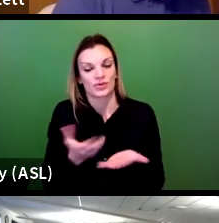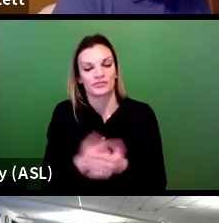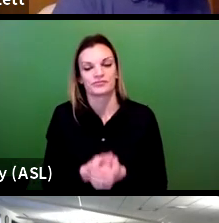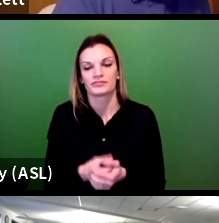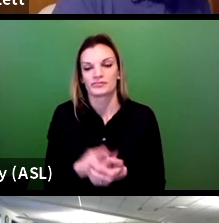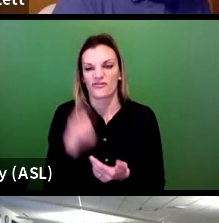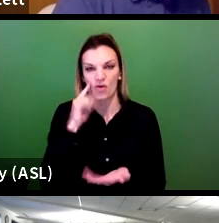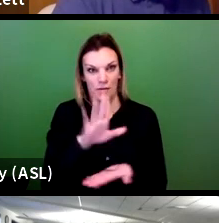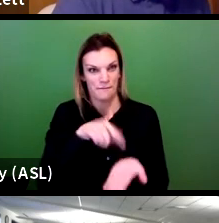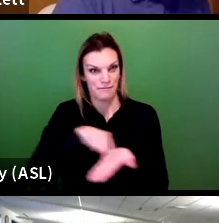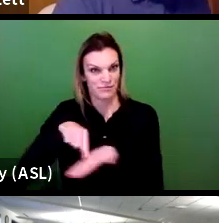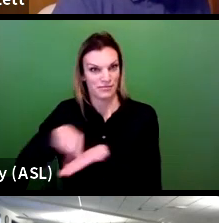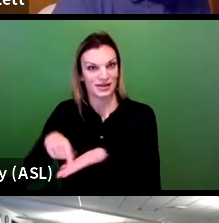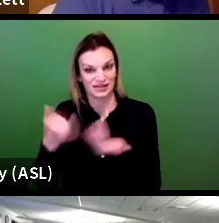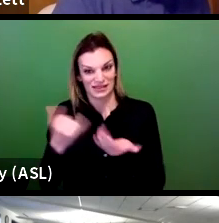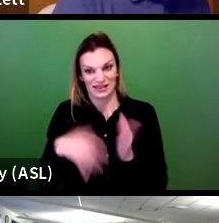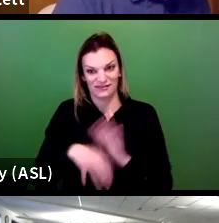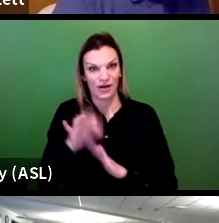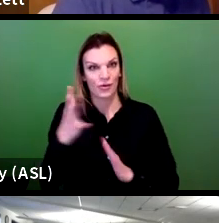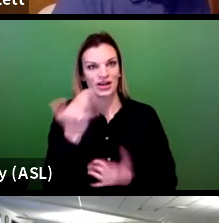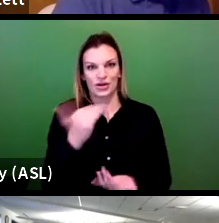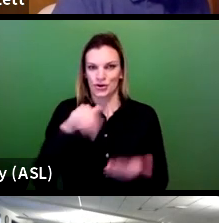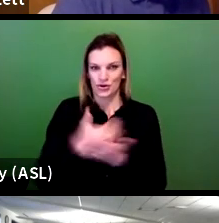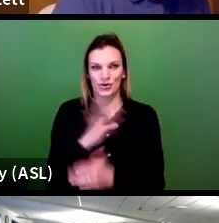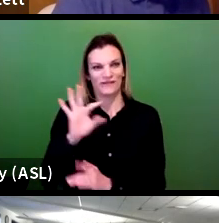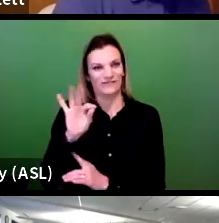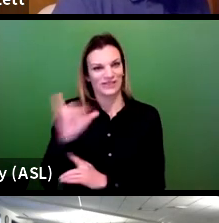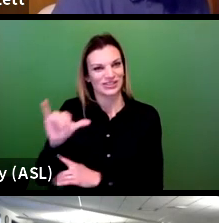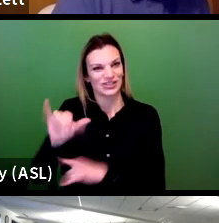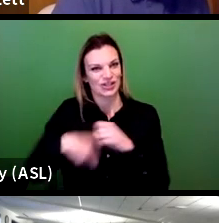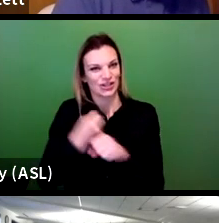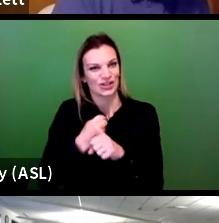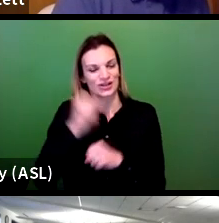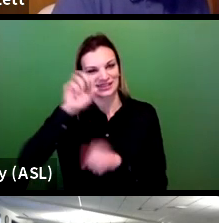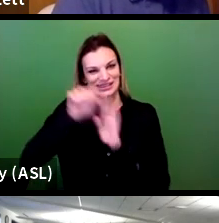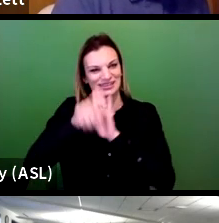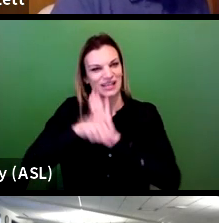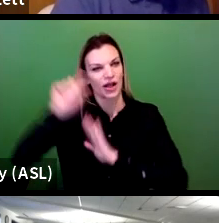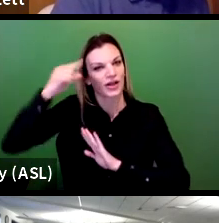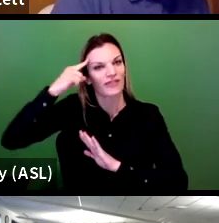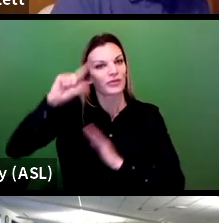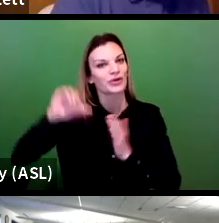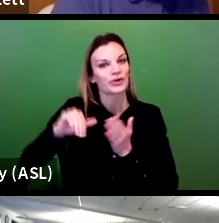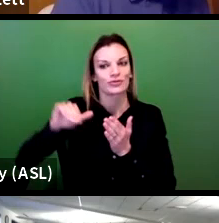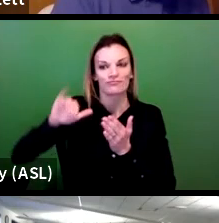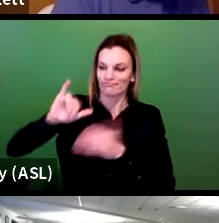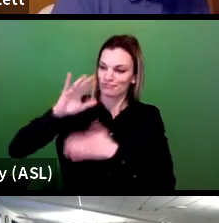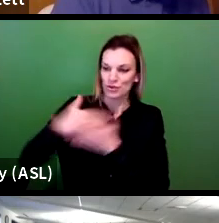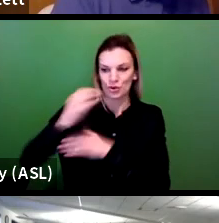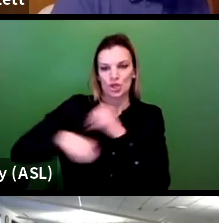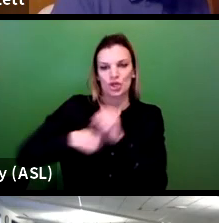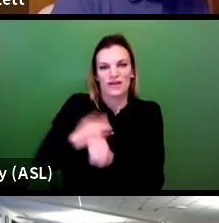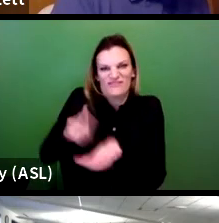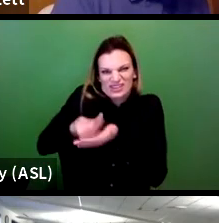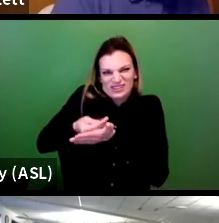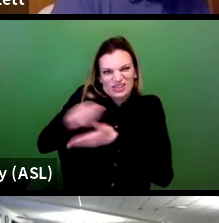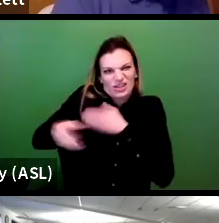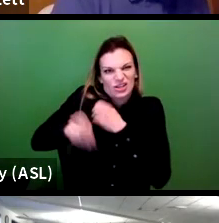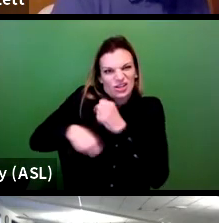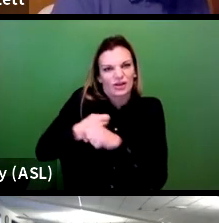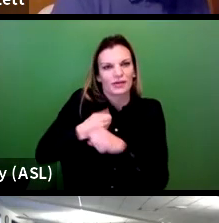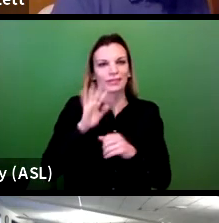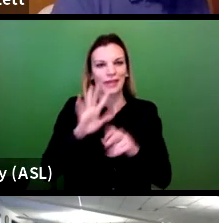that today is the start of the fiscal year in state government, which is sort of a inside state